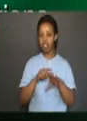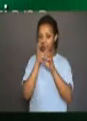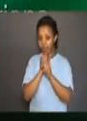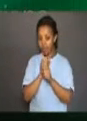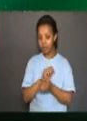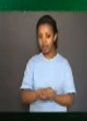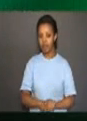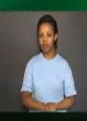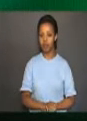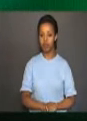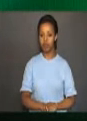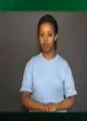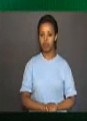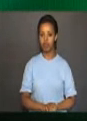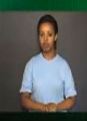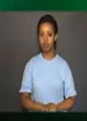Time's up.